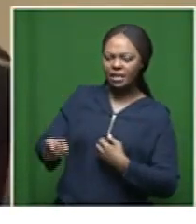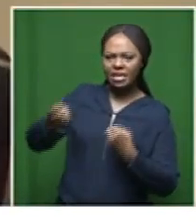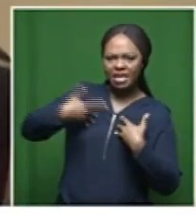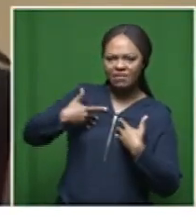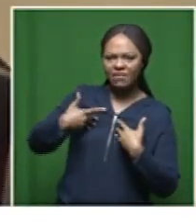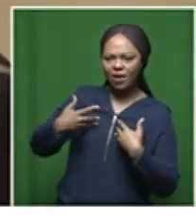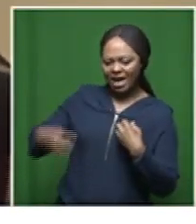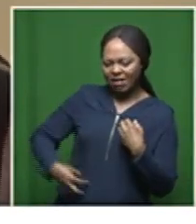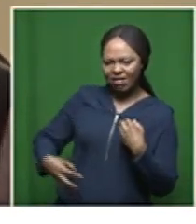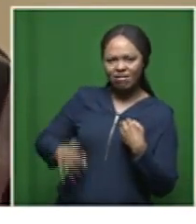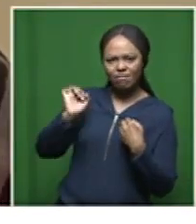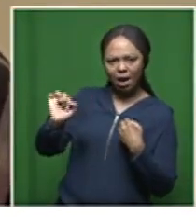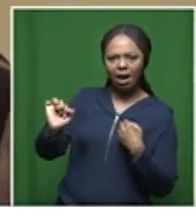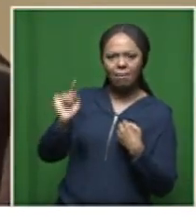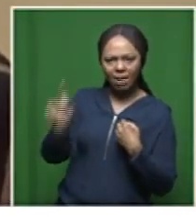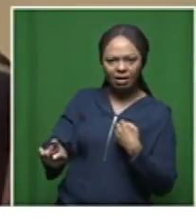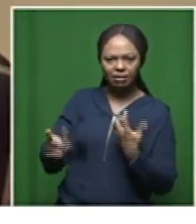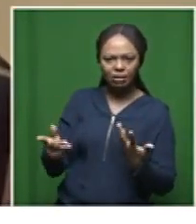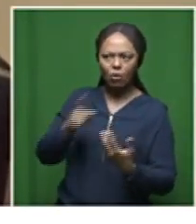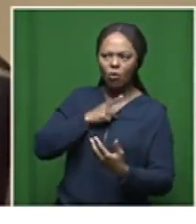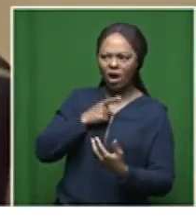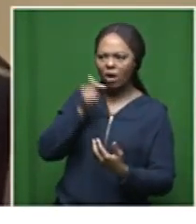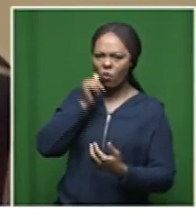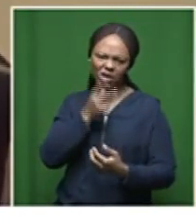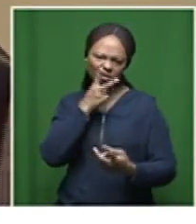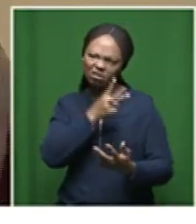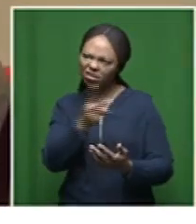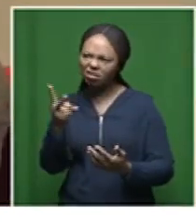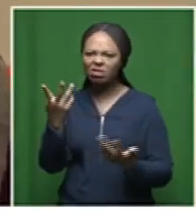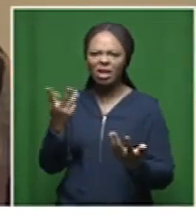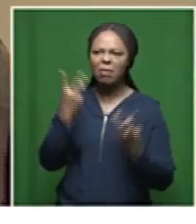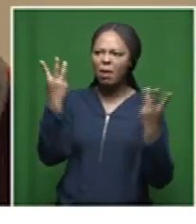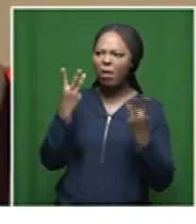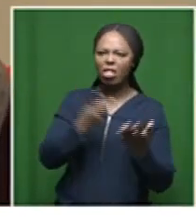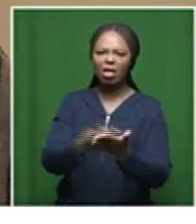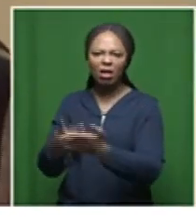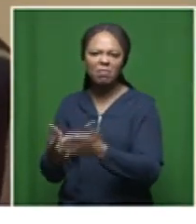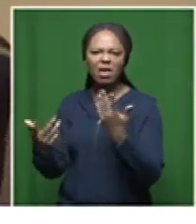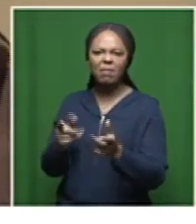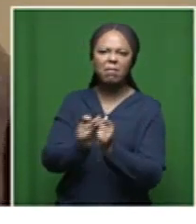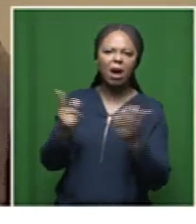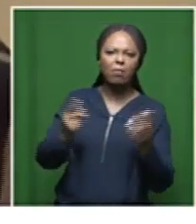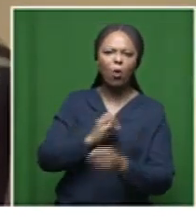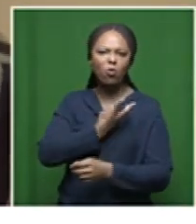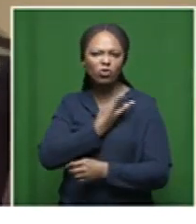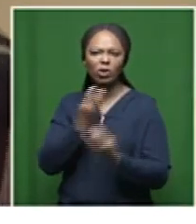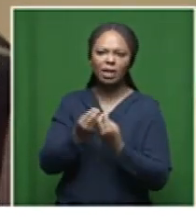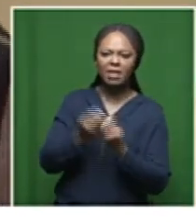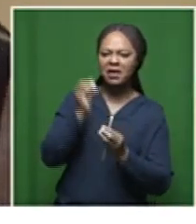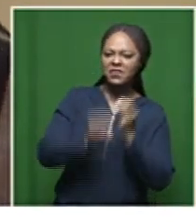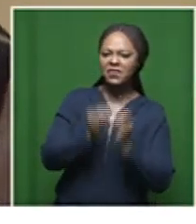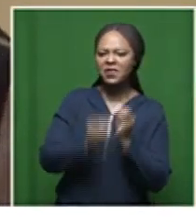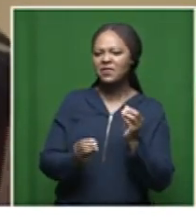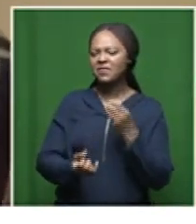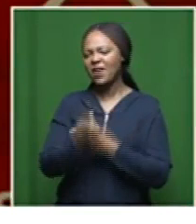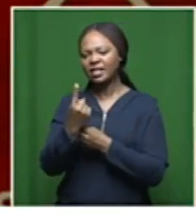you. Sometimes you see people in hospital, they have broken legs, broken arms, and they get fixed quickly and they go home